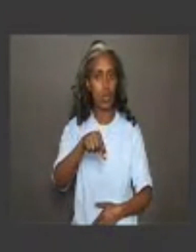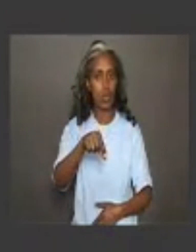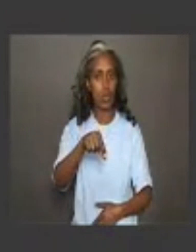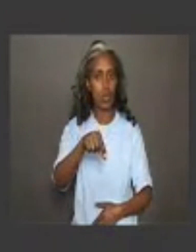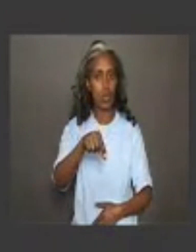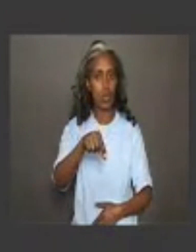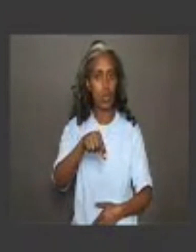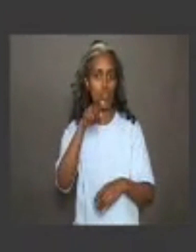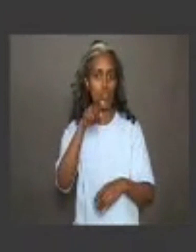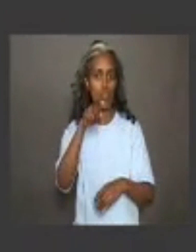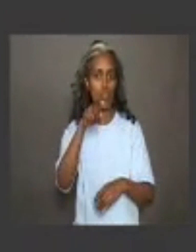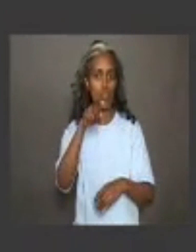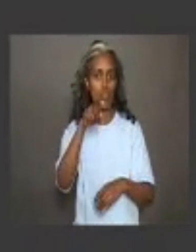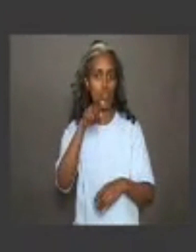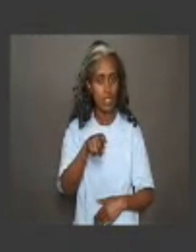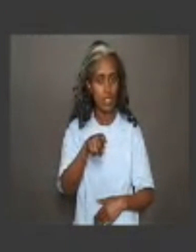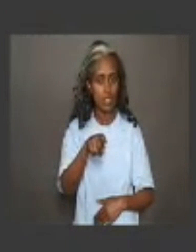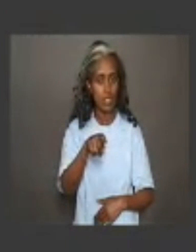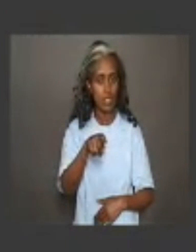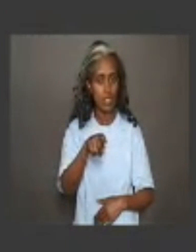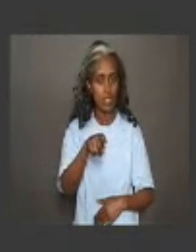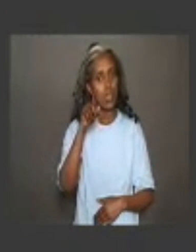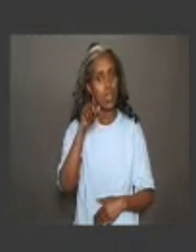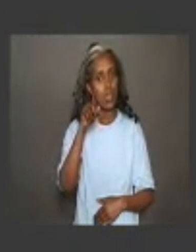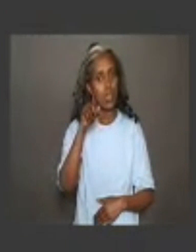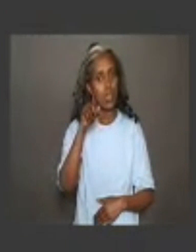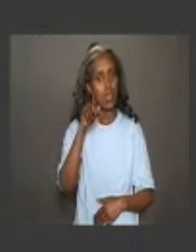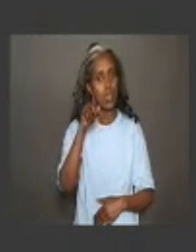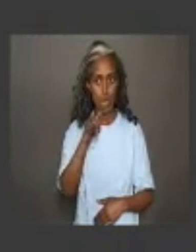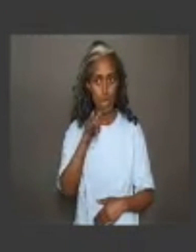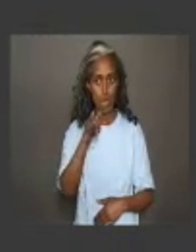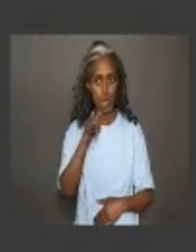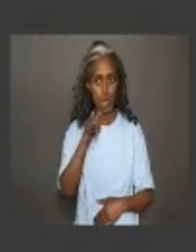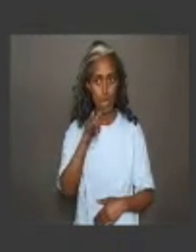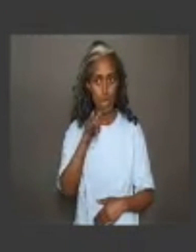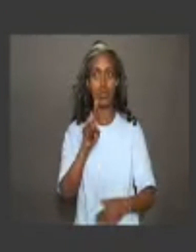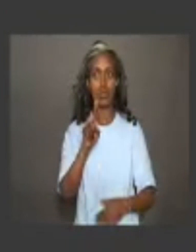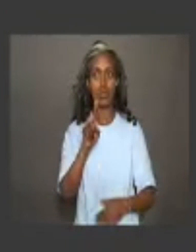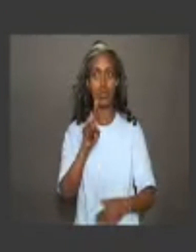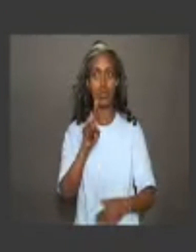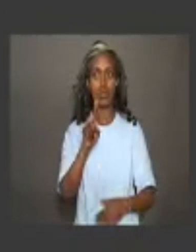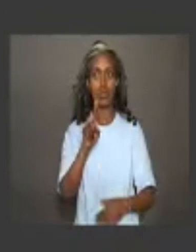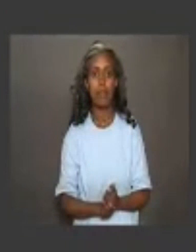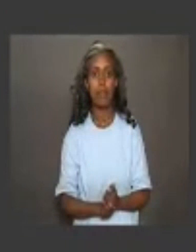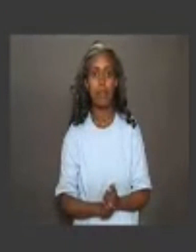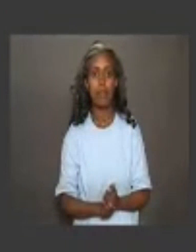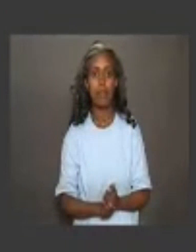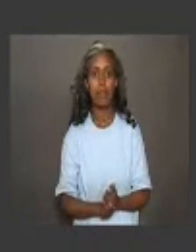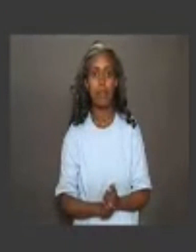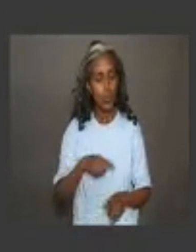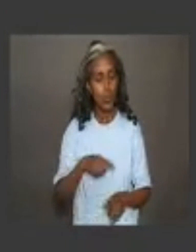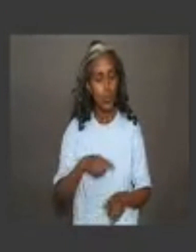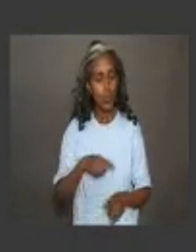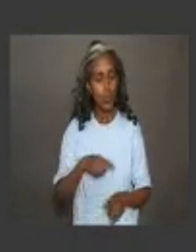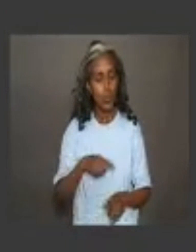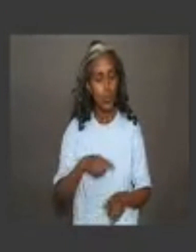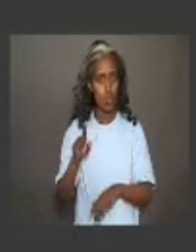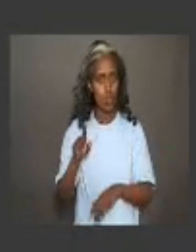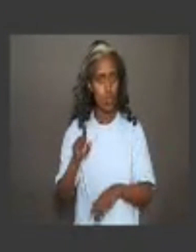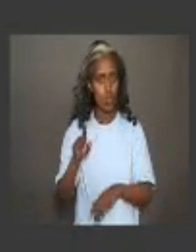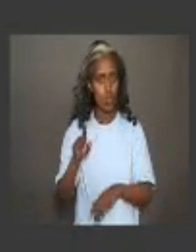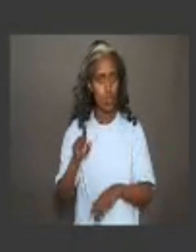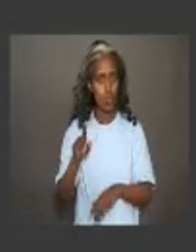x to be 2x plus 1. We also find r of